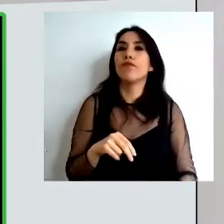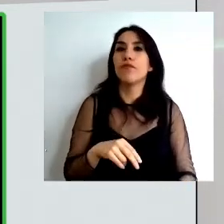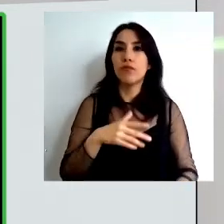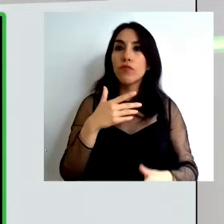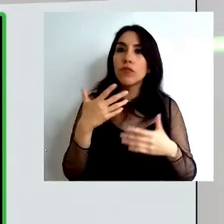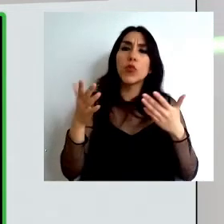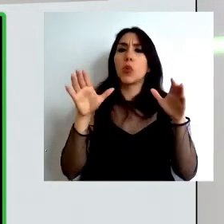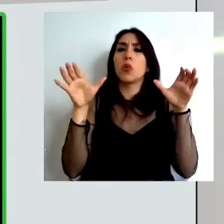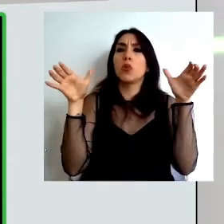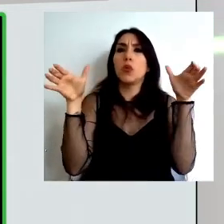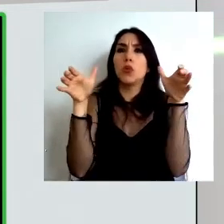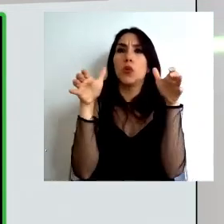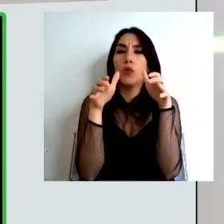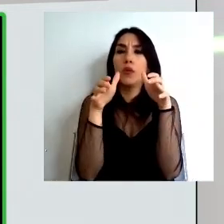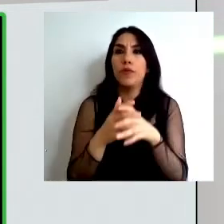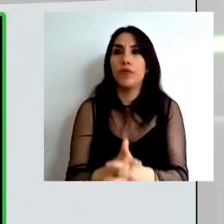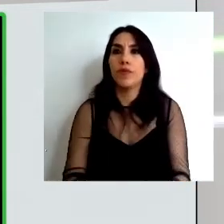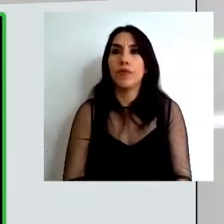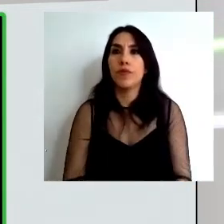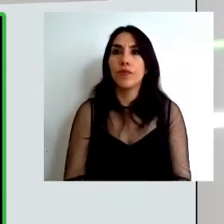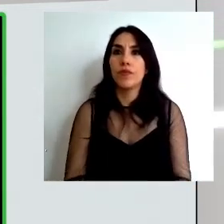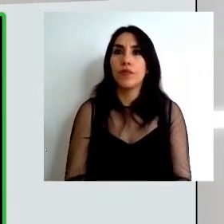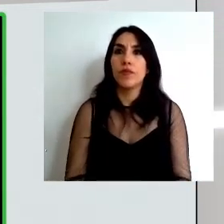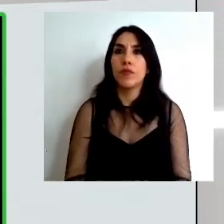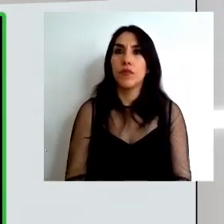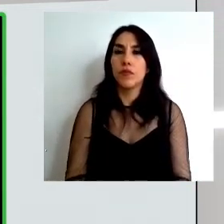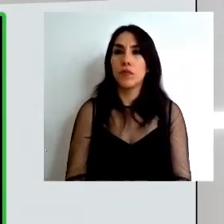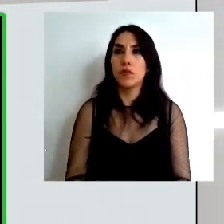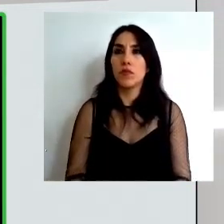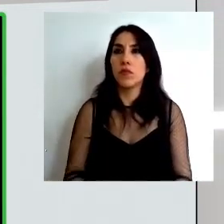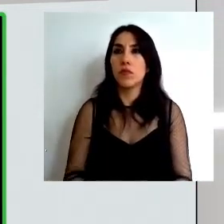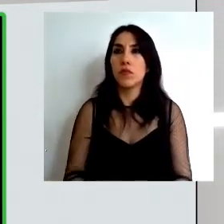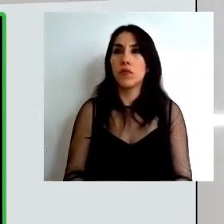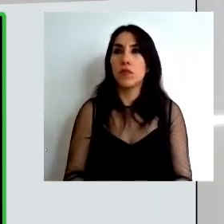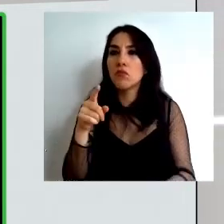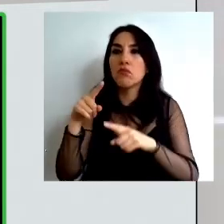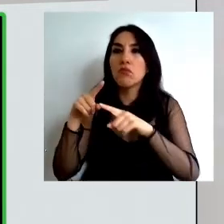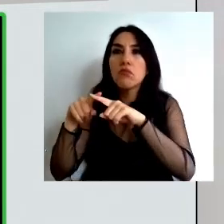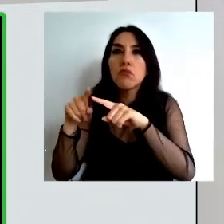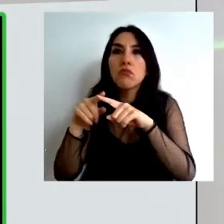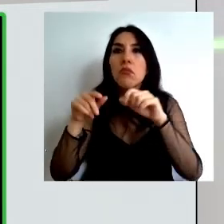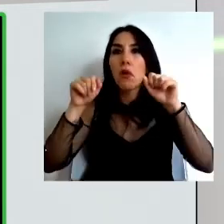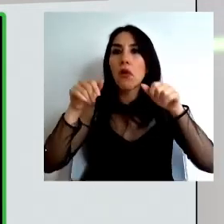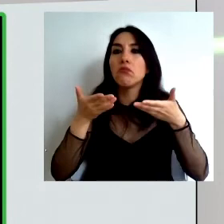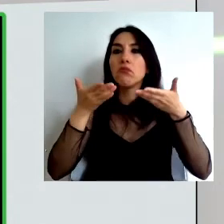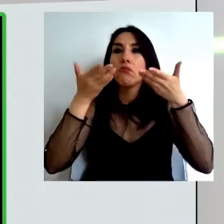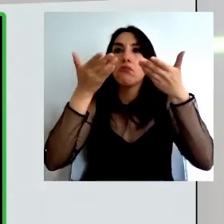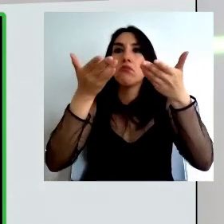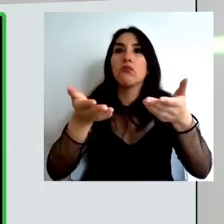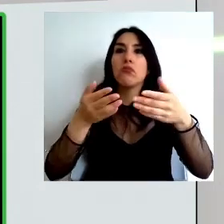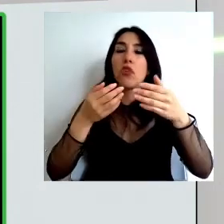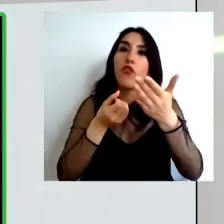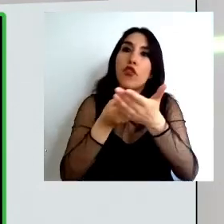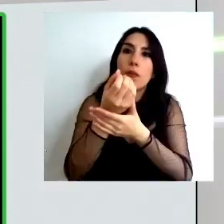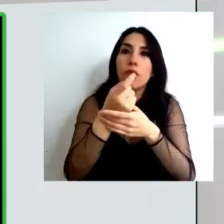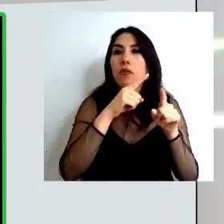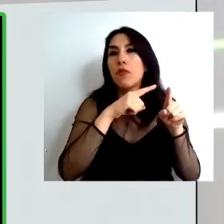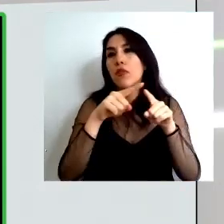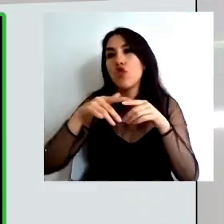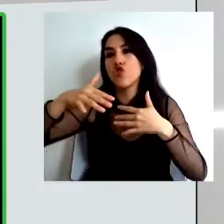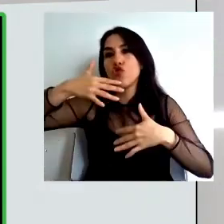context, a certain model, and can provide expertise, challenge, improve these ideas. And I would